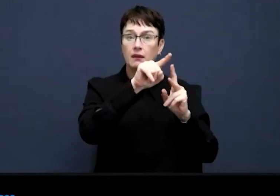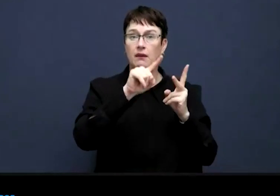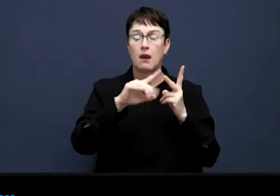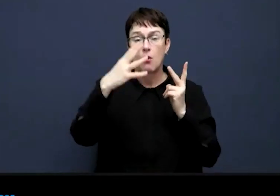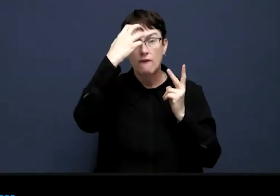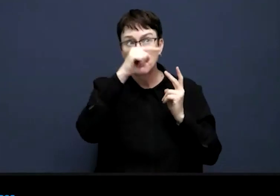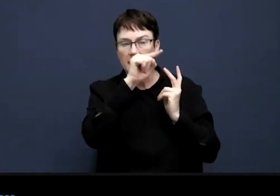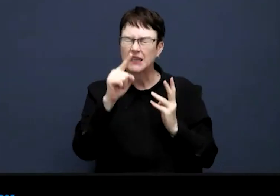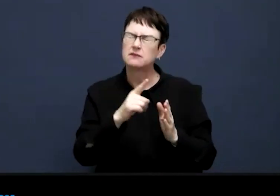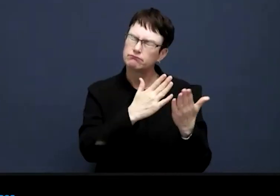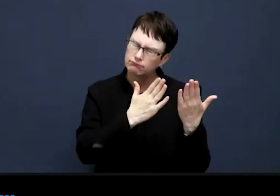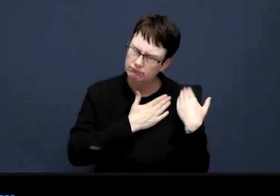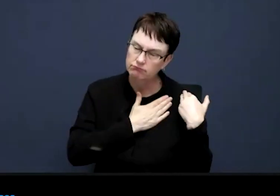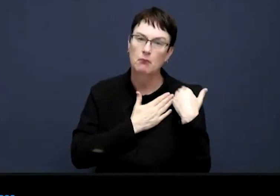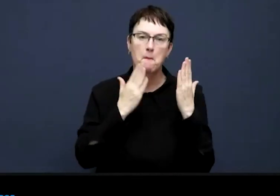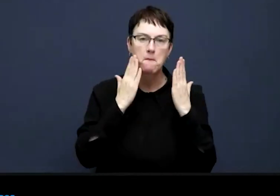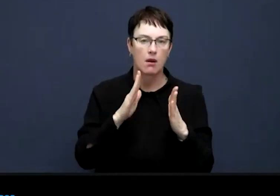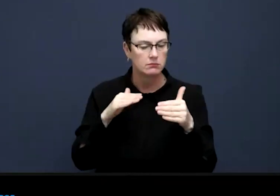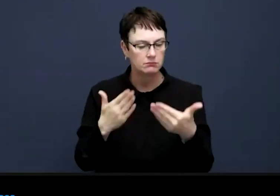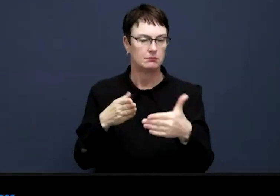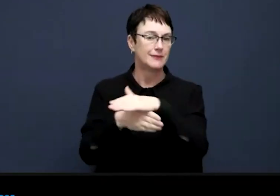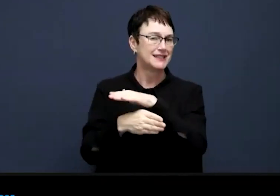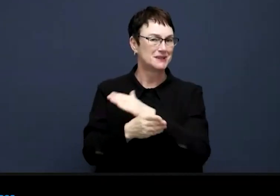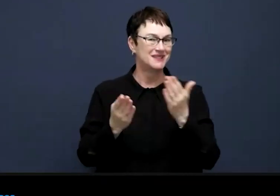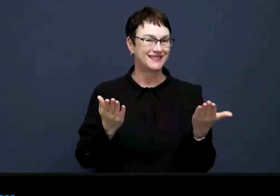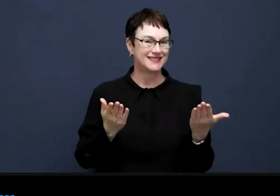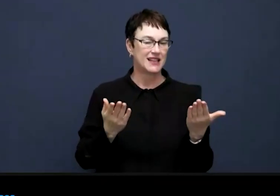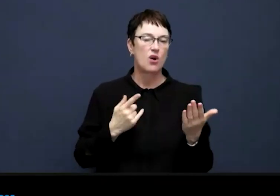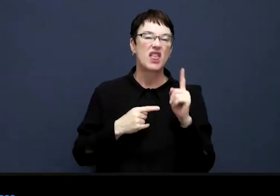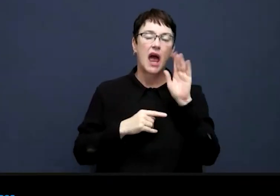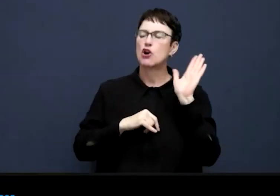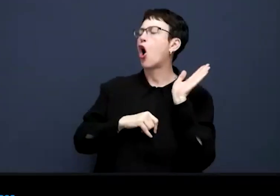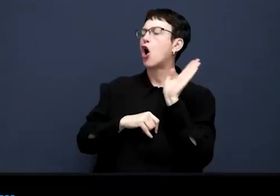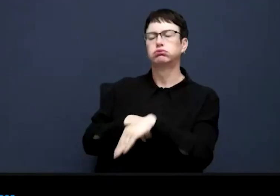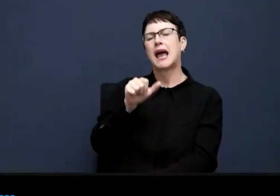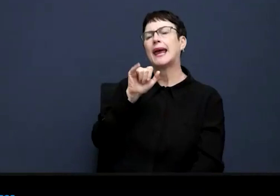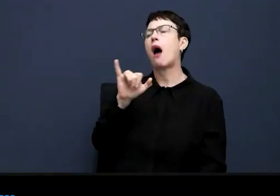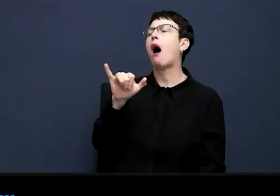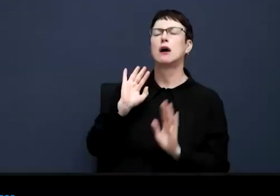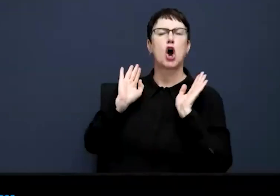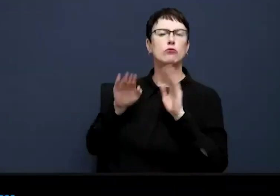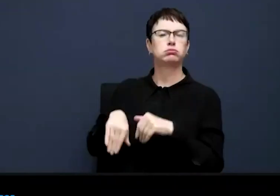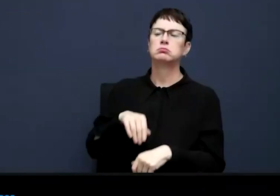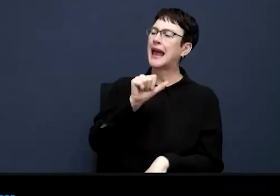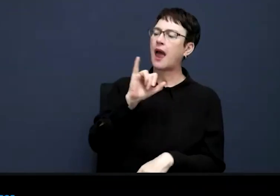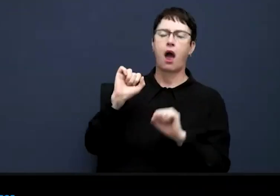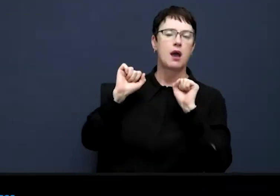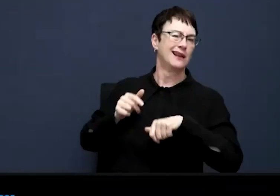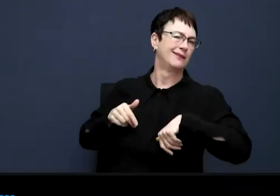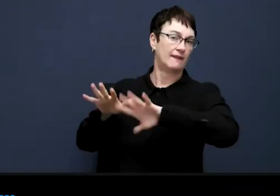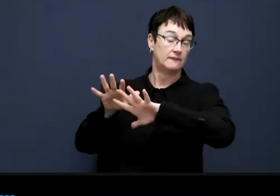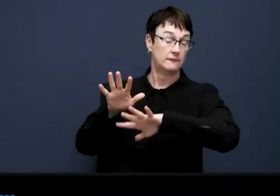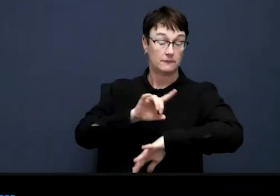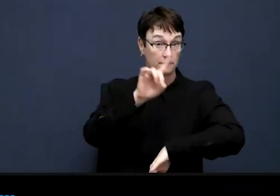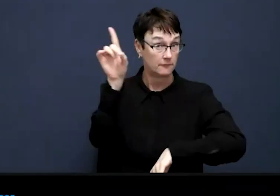and capability. And that, I think, is where we should also be addressing this topic, is who tells people with disabilities